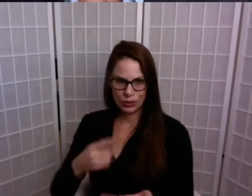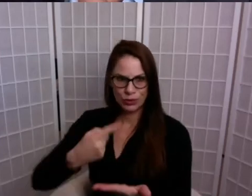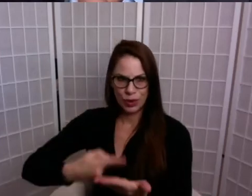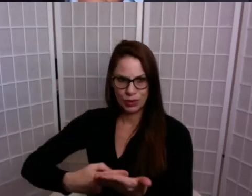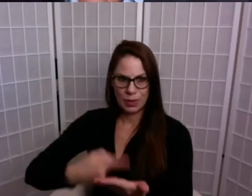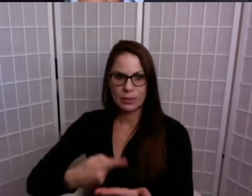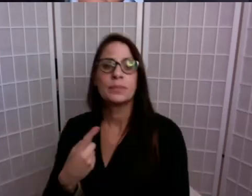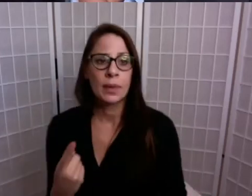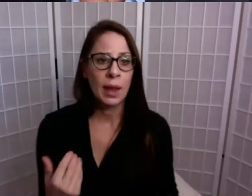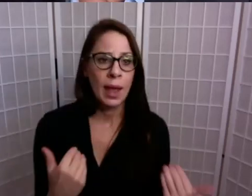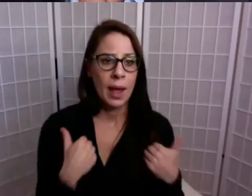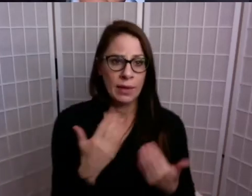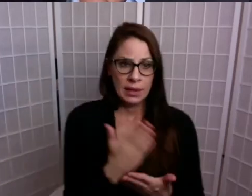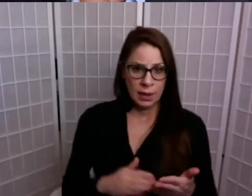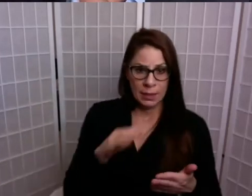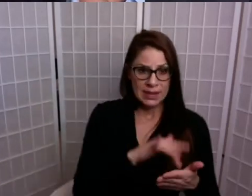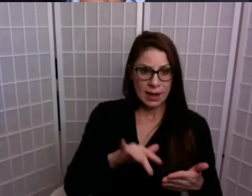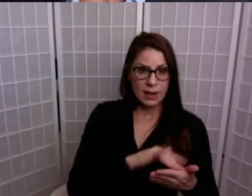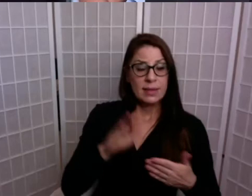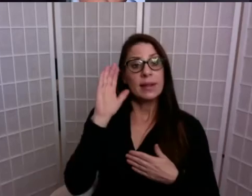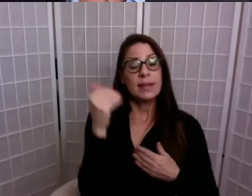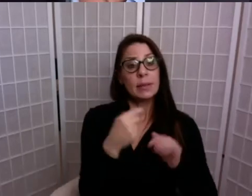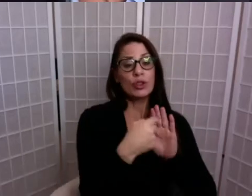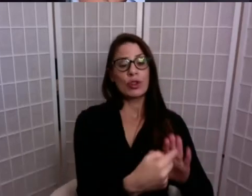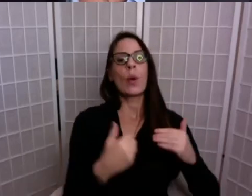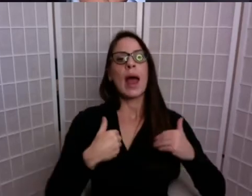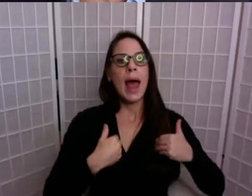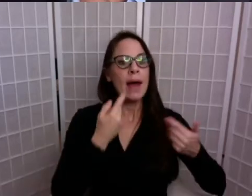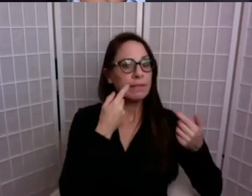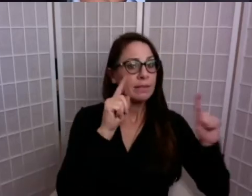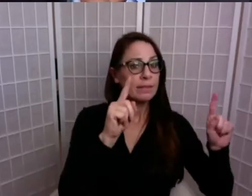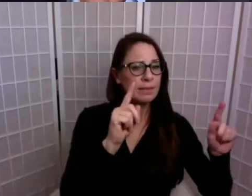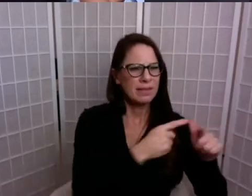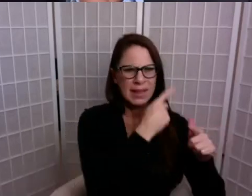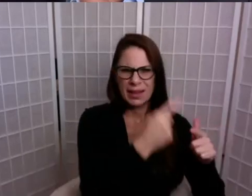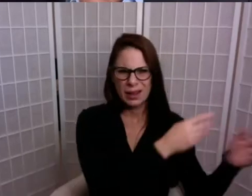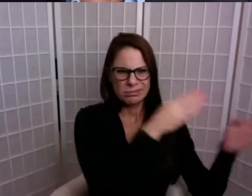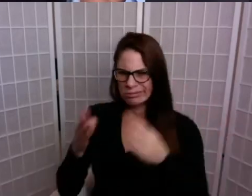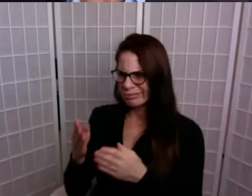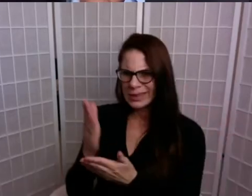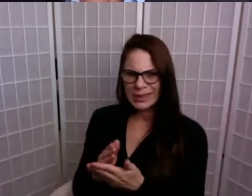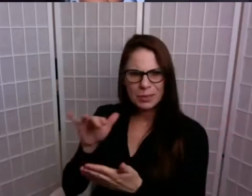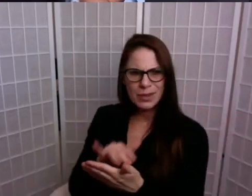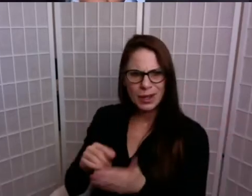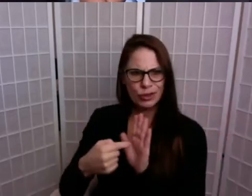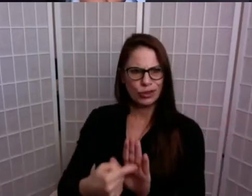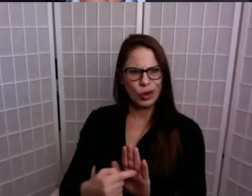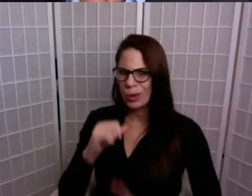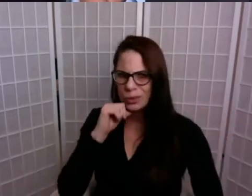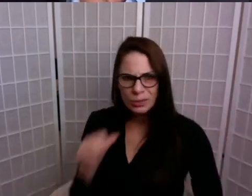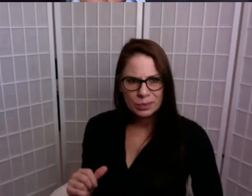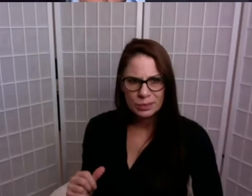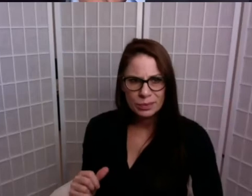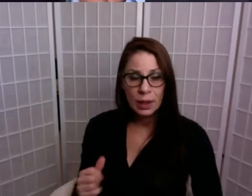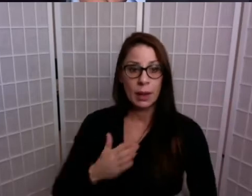there are some studies that seem to show there is efficacy, and then there are studies that show there isn't. My feeling on